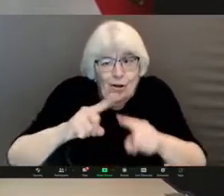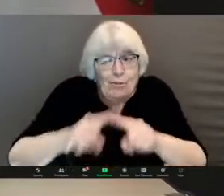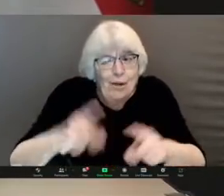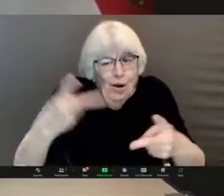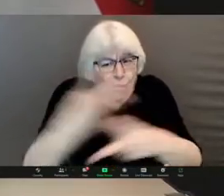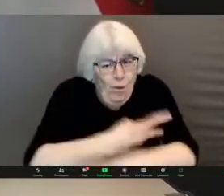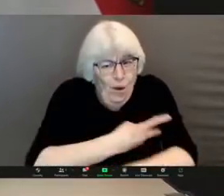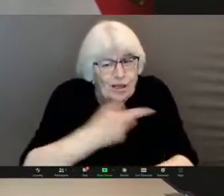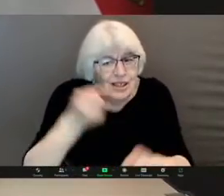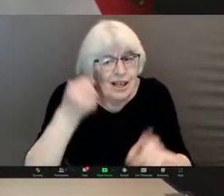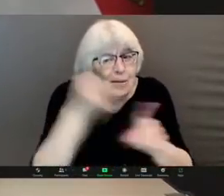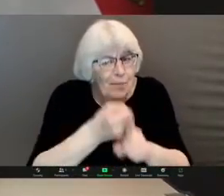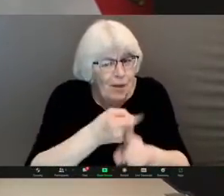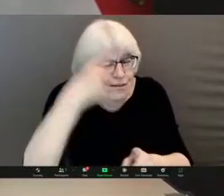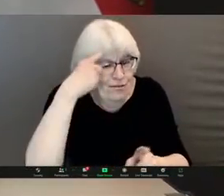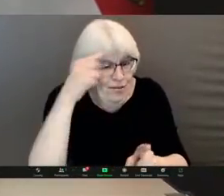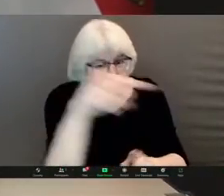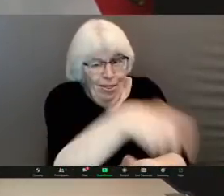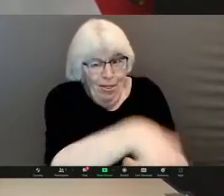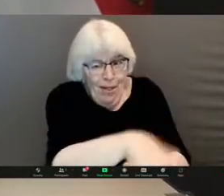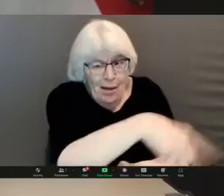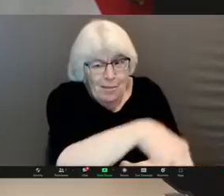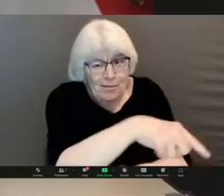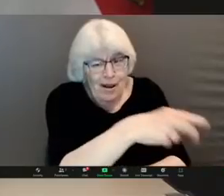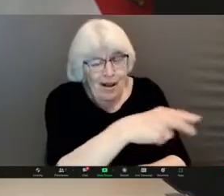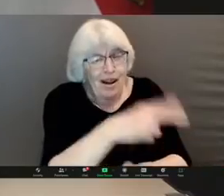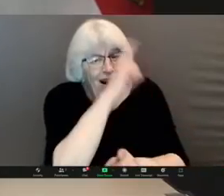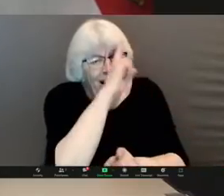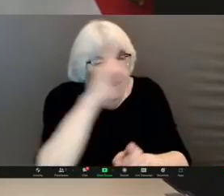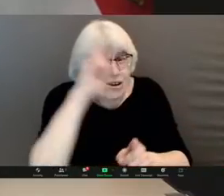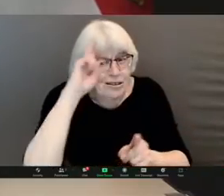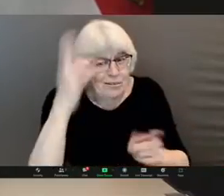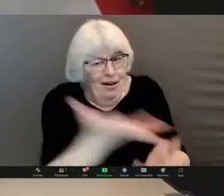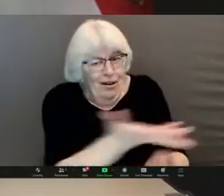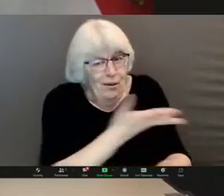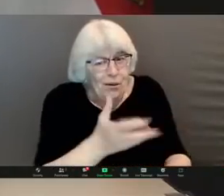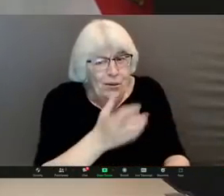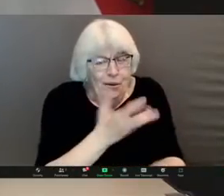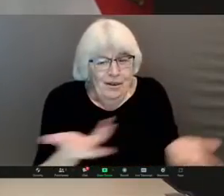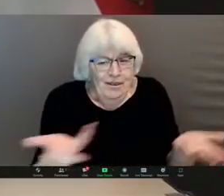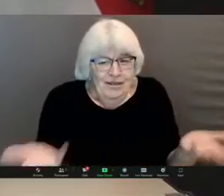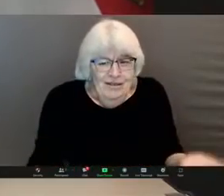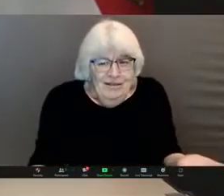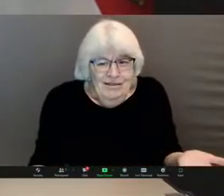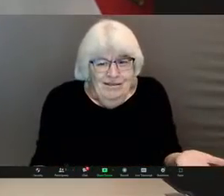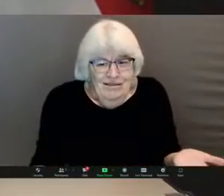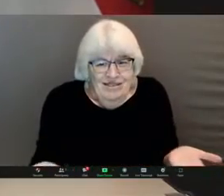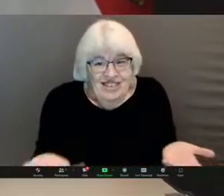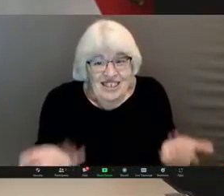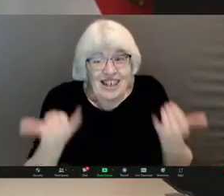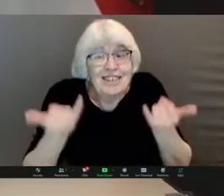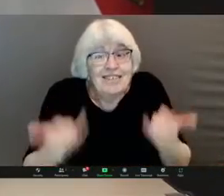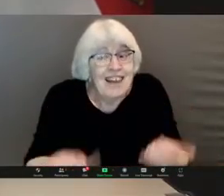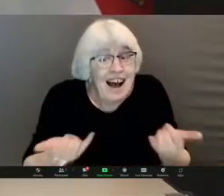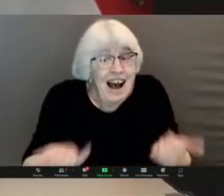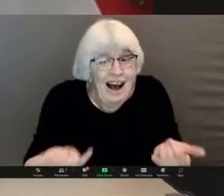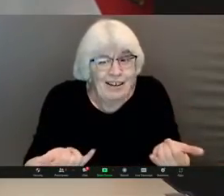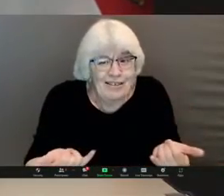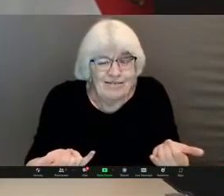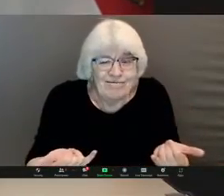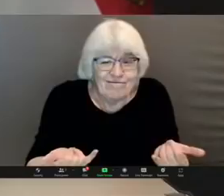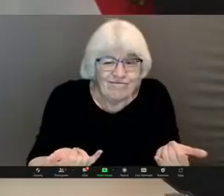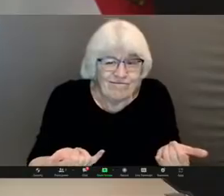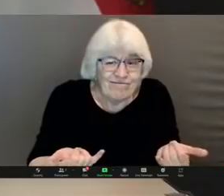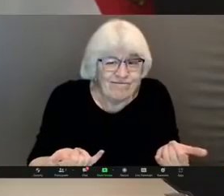hope to not have them forever, but for the time being, that's the reality. And our primary